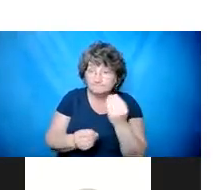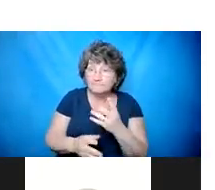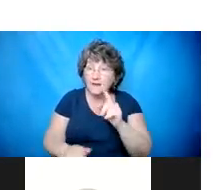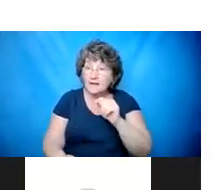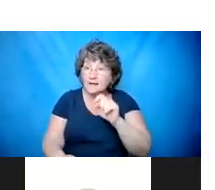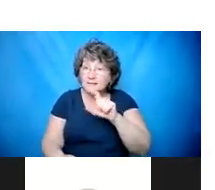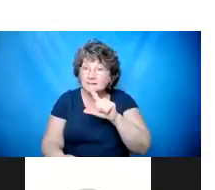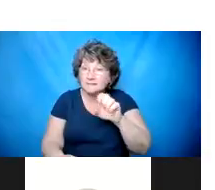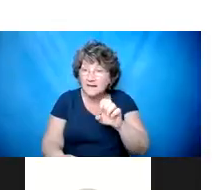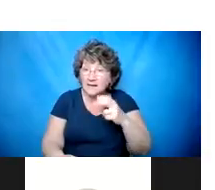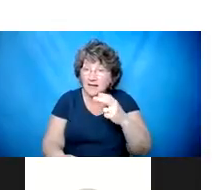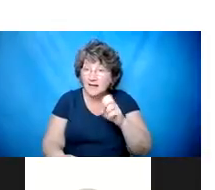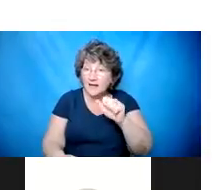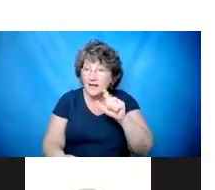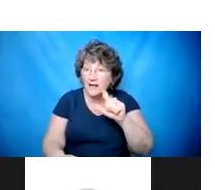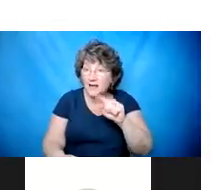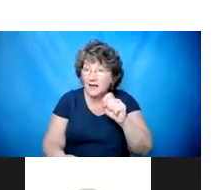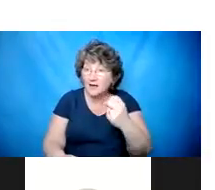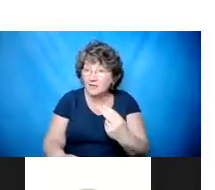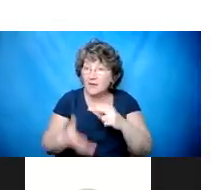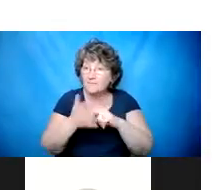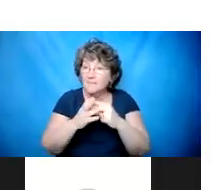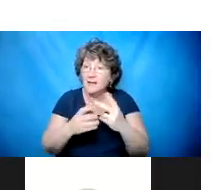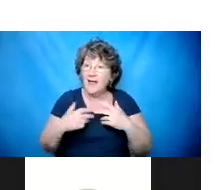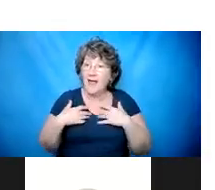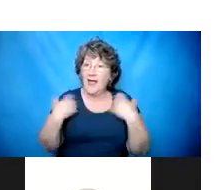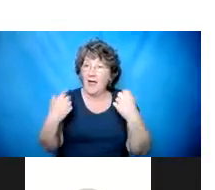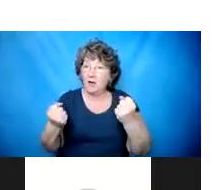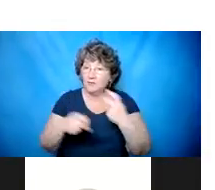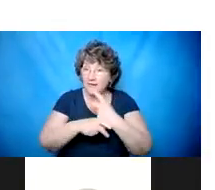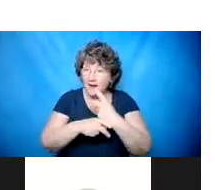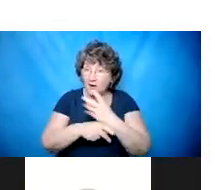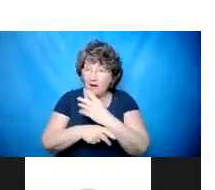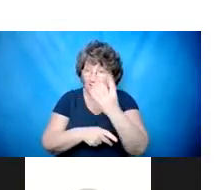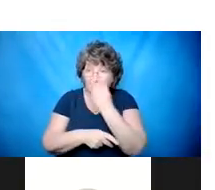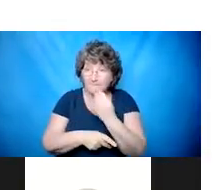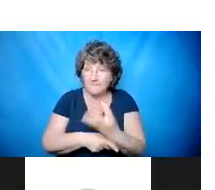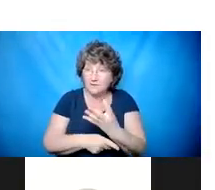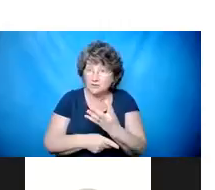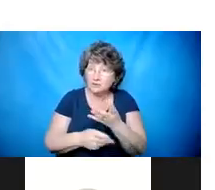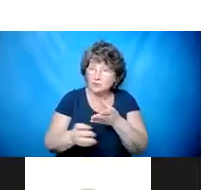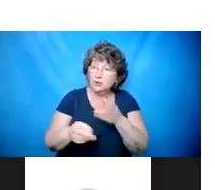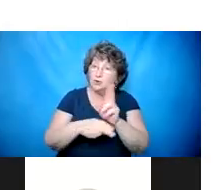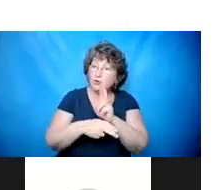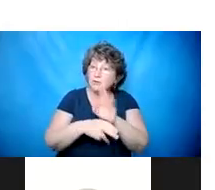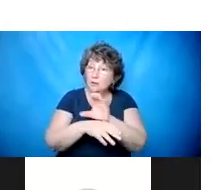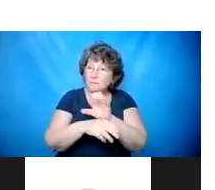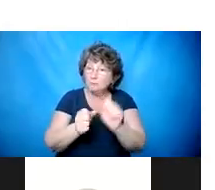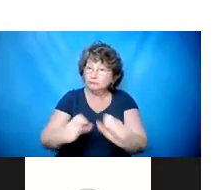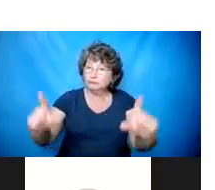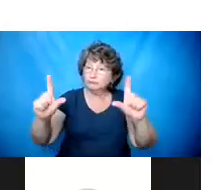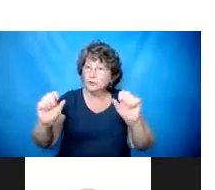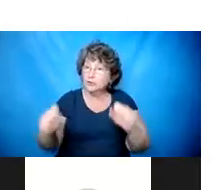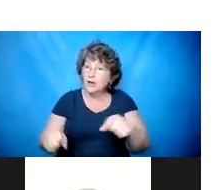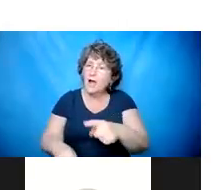healthcare, health education, and health information services via remote technologies. I suggested to them to call the providers and see